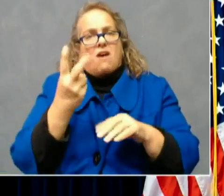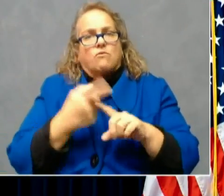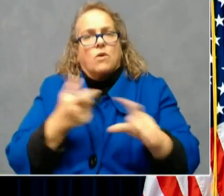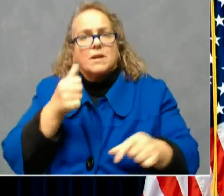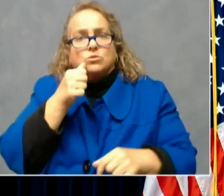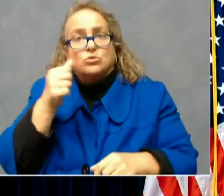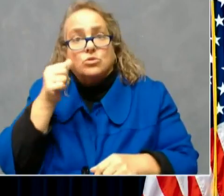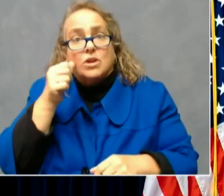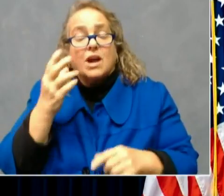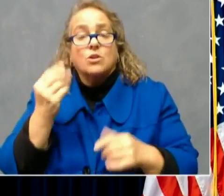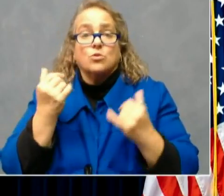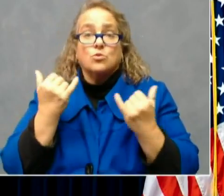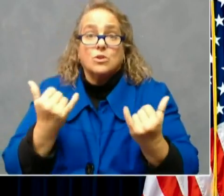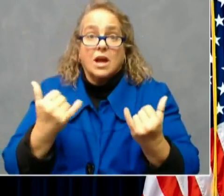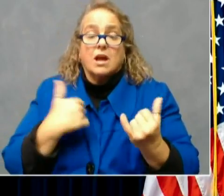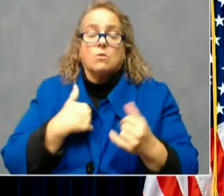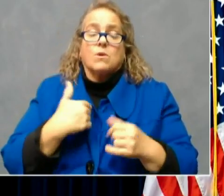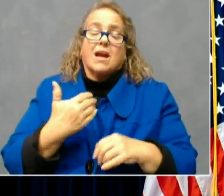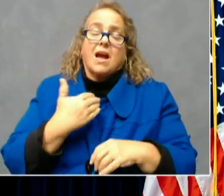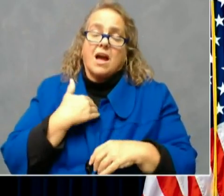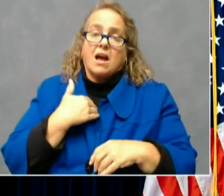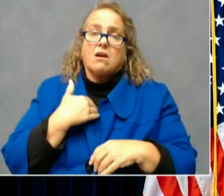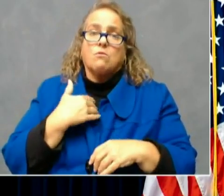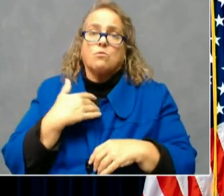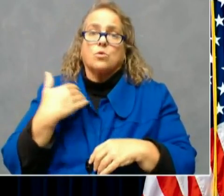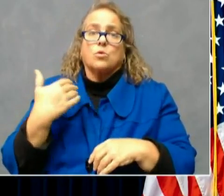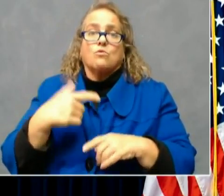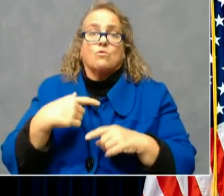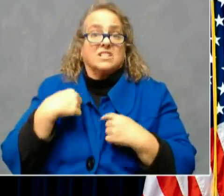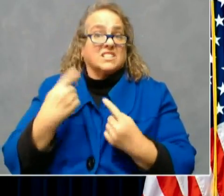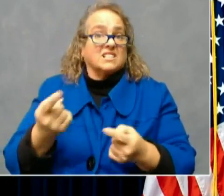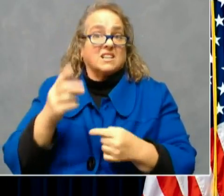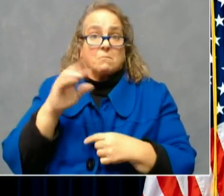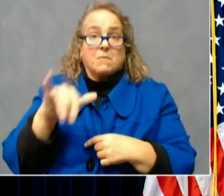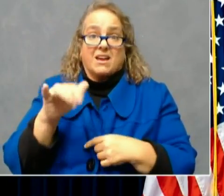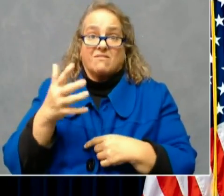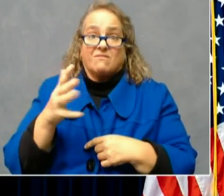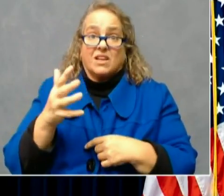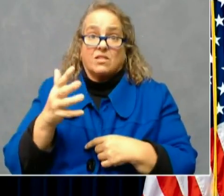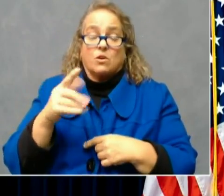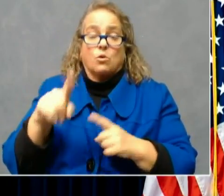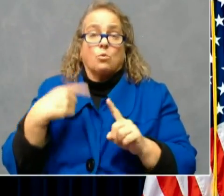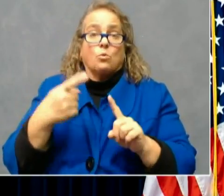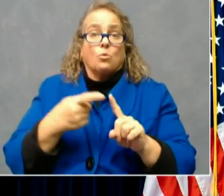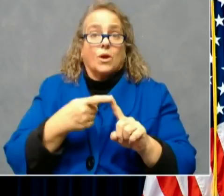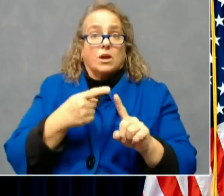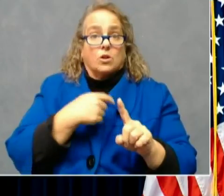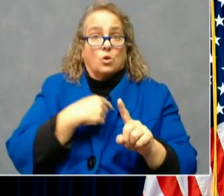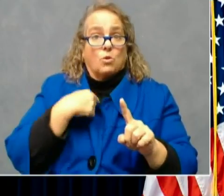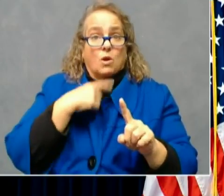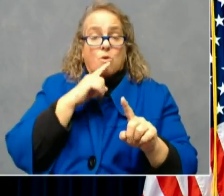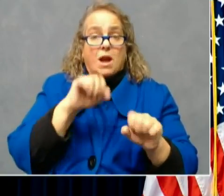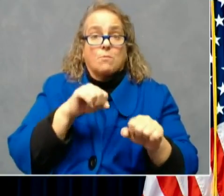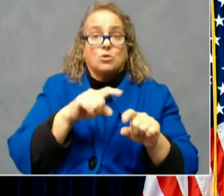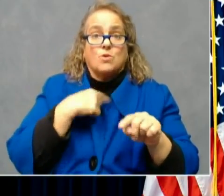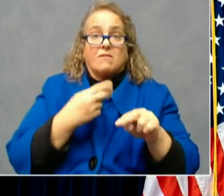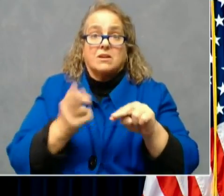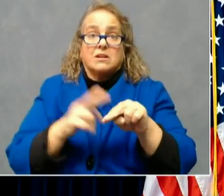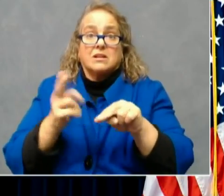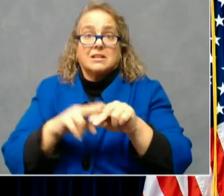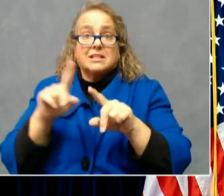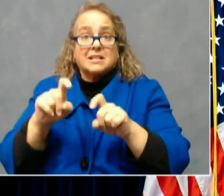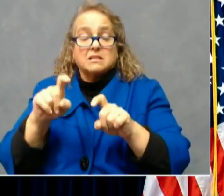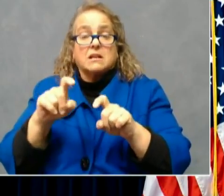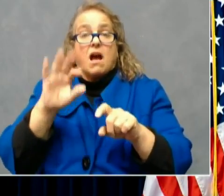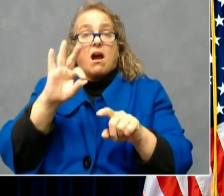have a record, at least from May 5th, when we were able to start ramping up testing, of our positivity rate